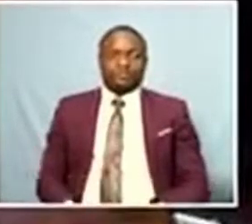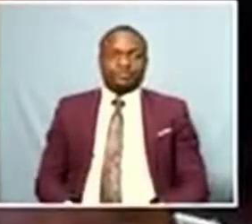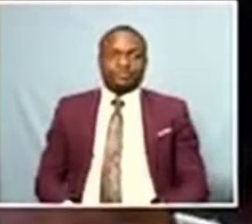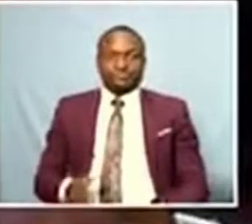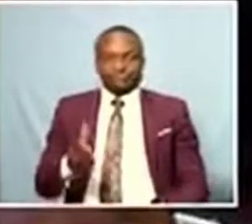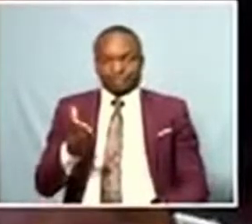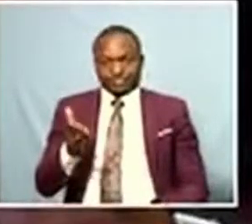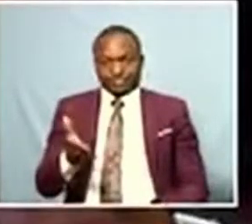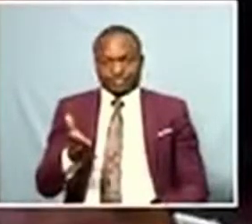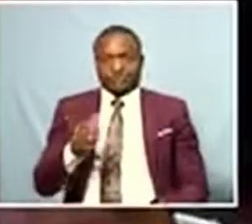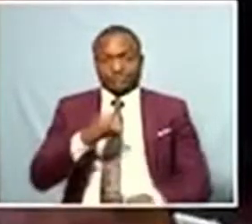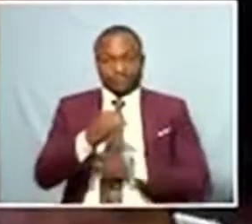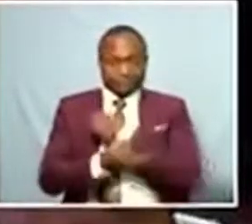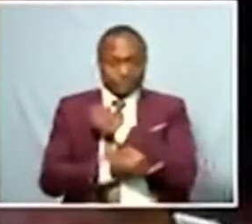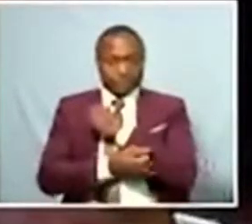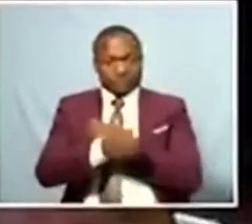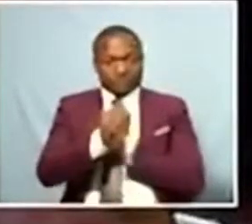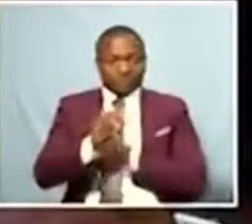Honorable, you may introduce yourself.